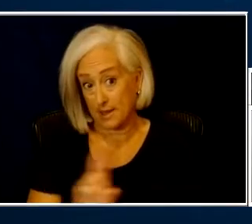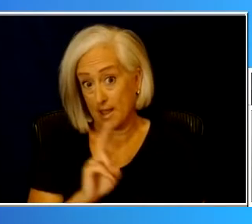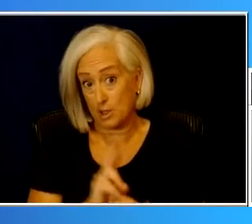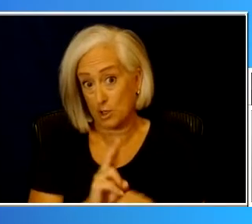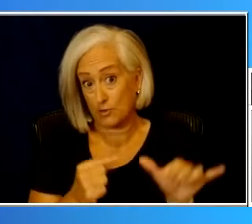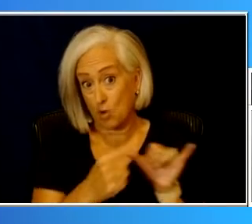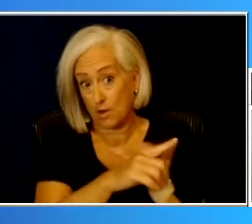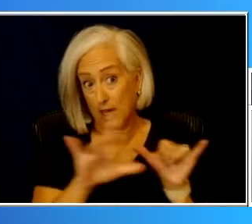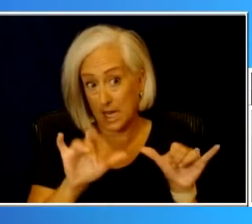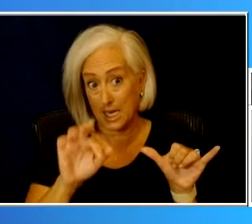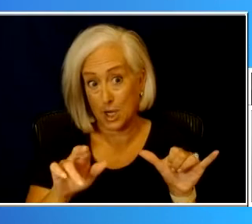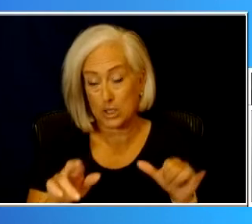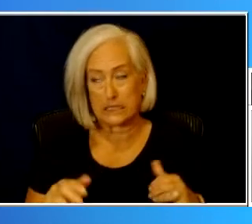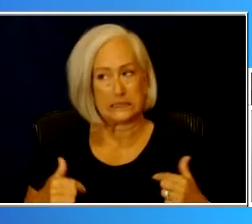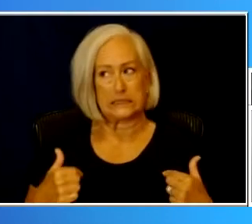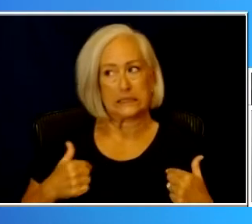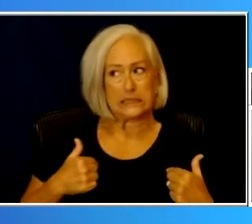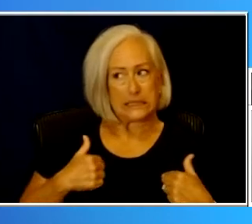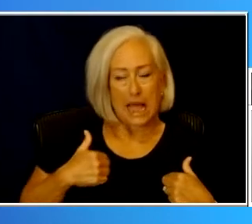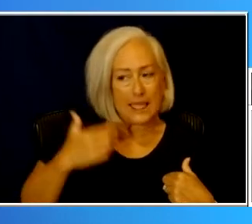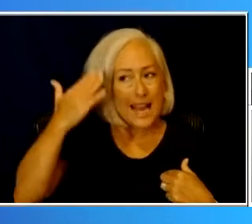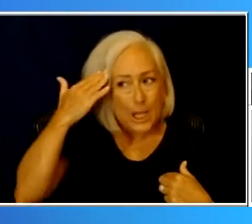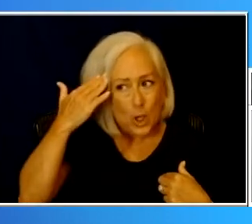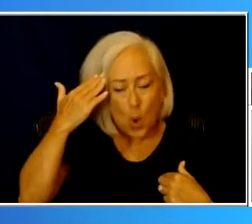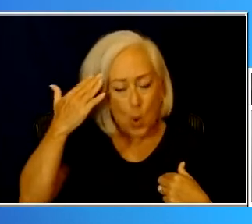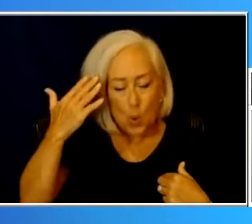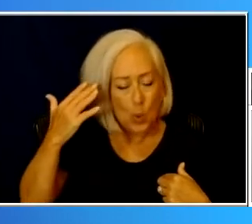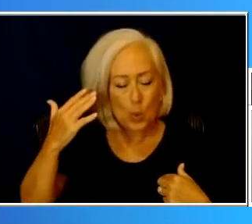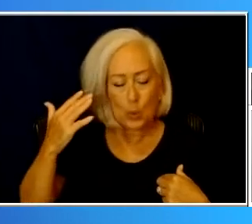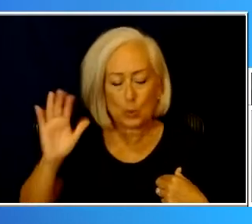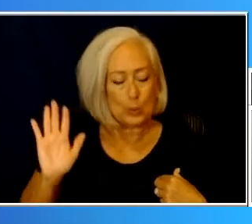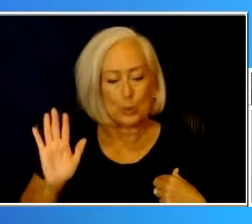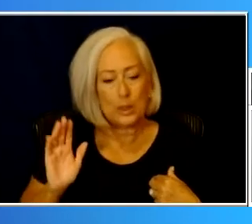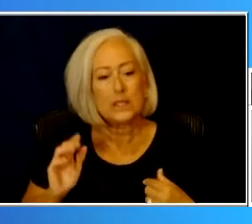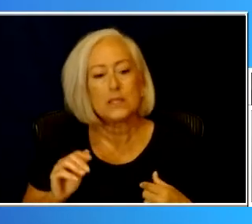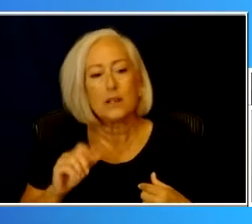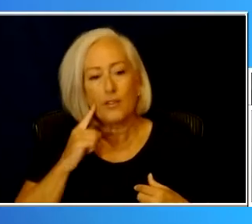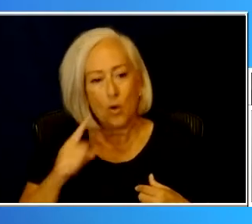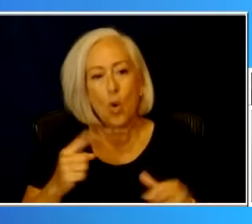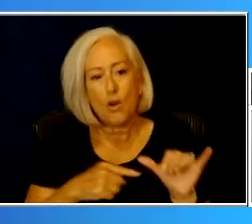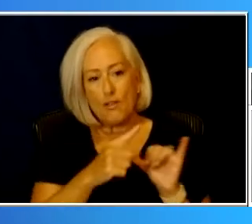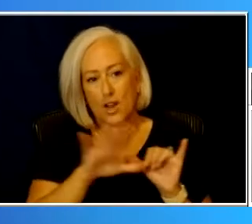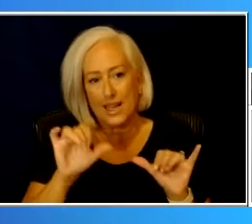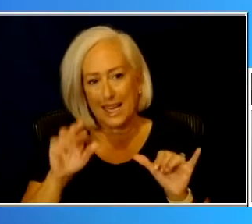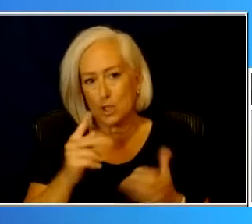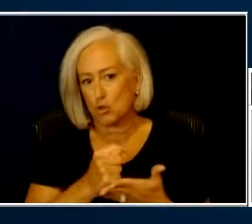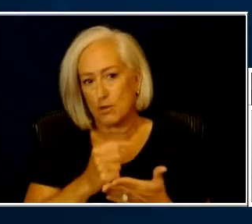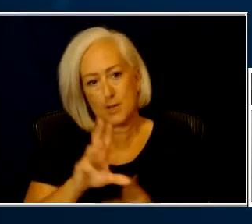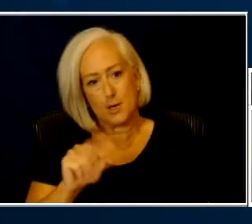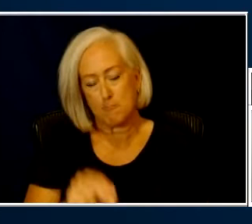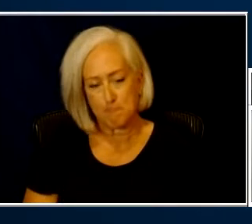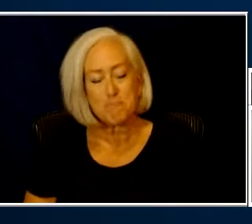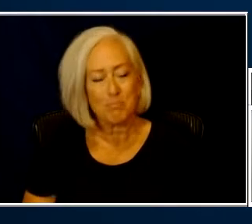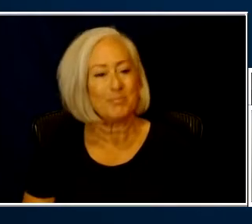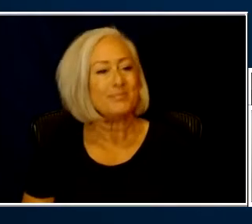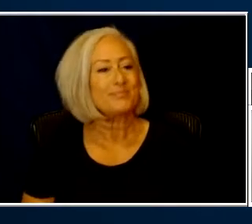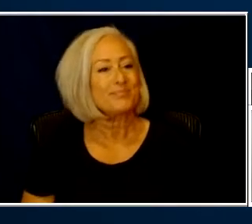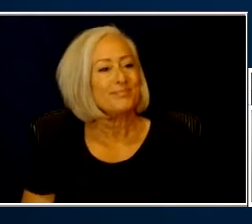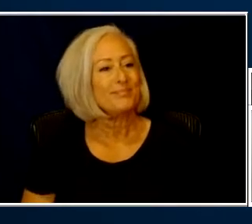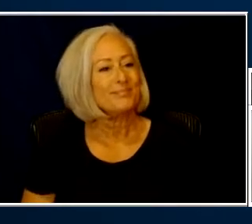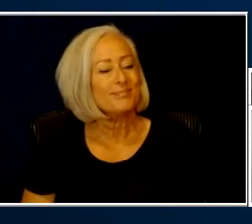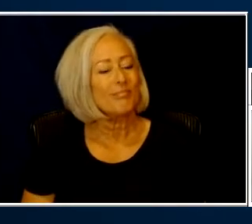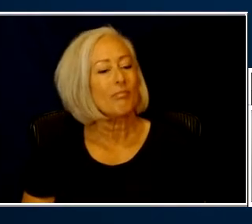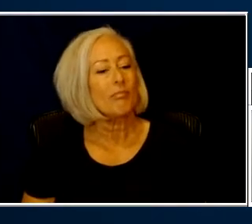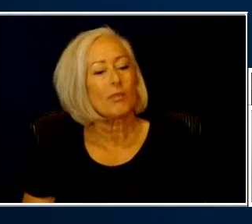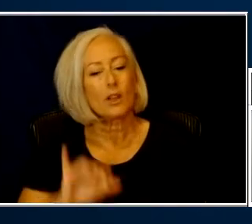I am aware of currently for ovarian cancer treatment. Yeah. Okay, and then Joellen